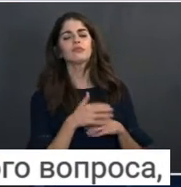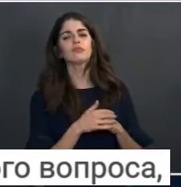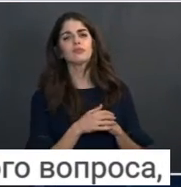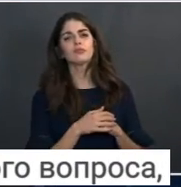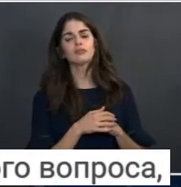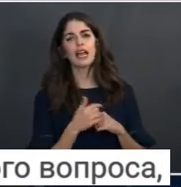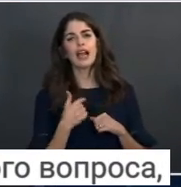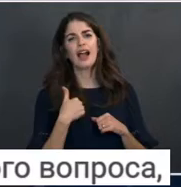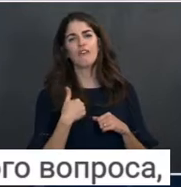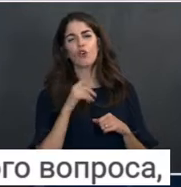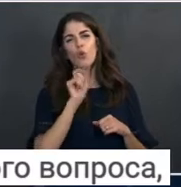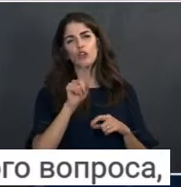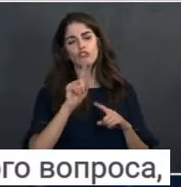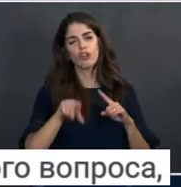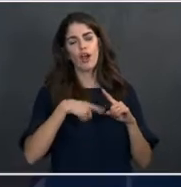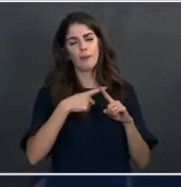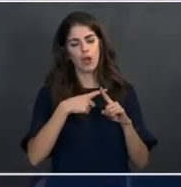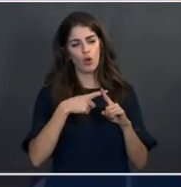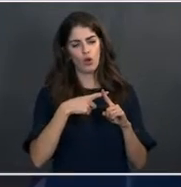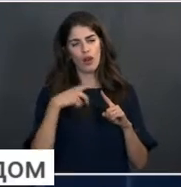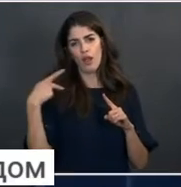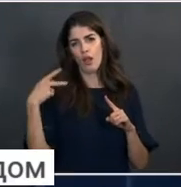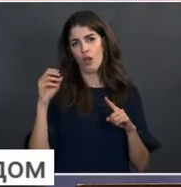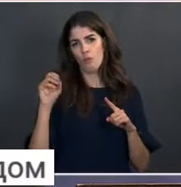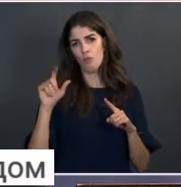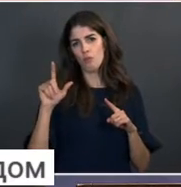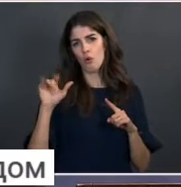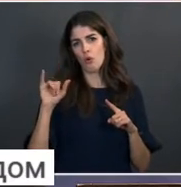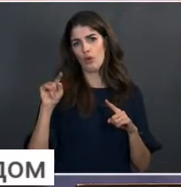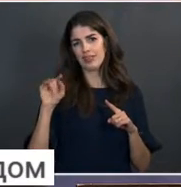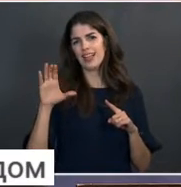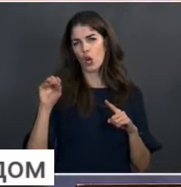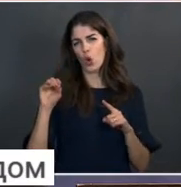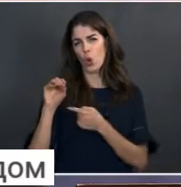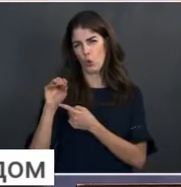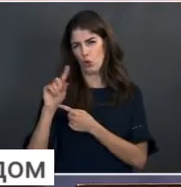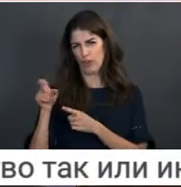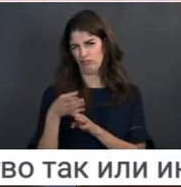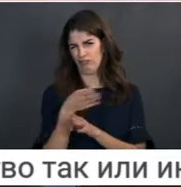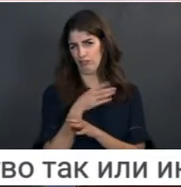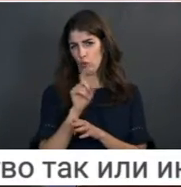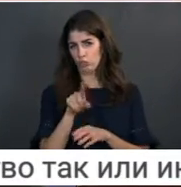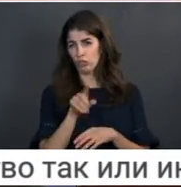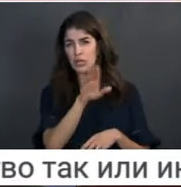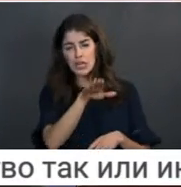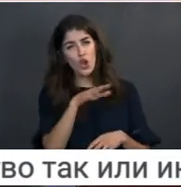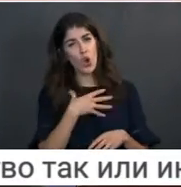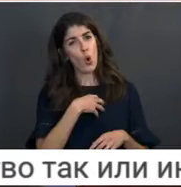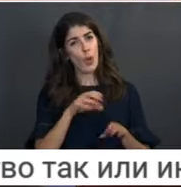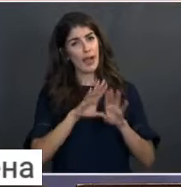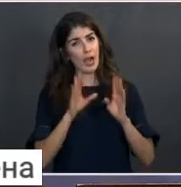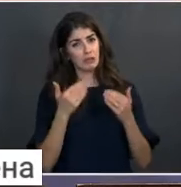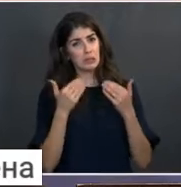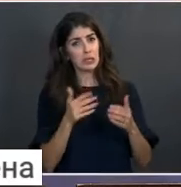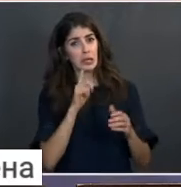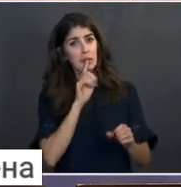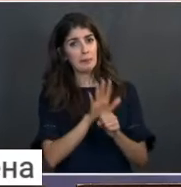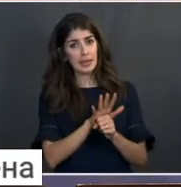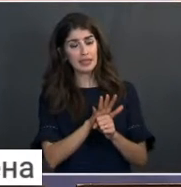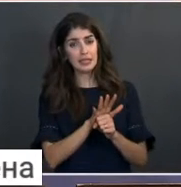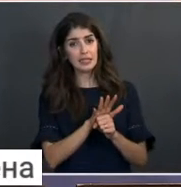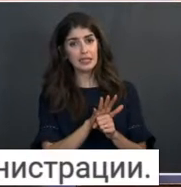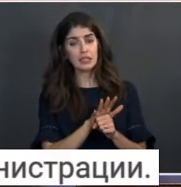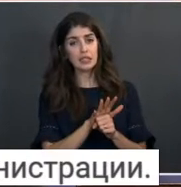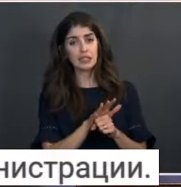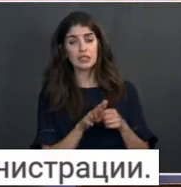One following up on the political question. To that degree, is the White House going to make a commitment one way or the other that members of